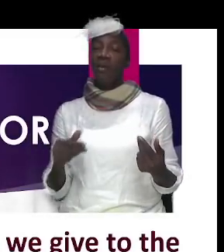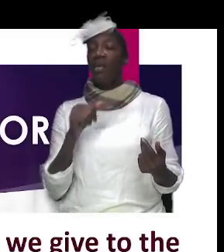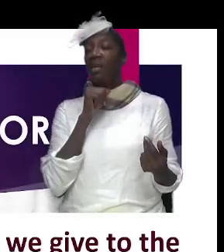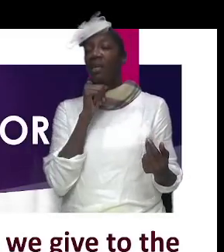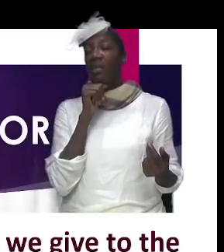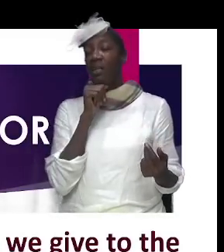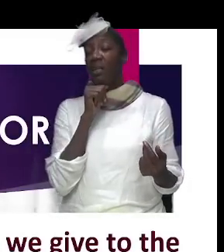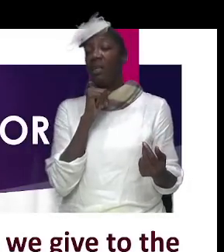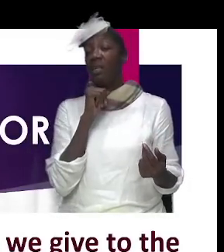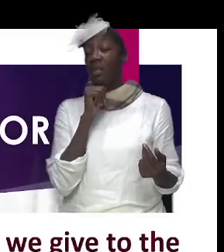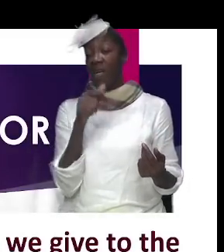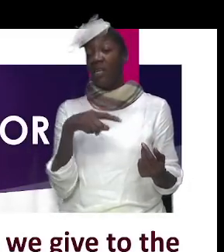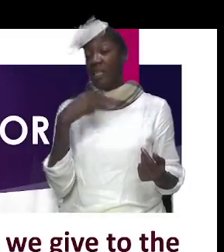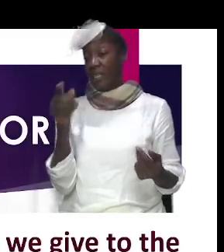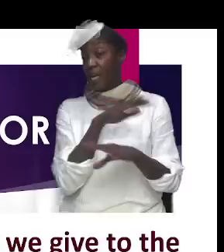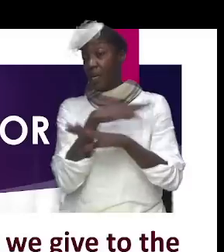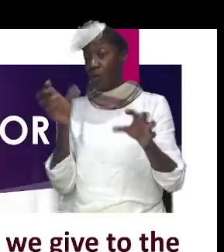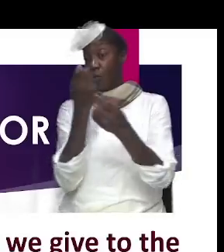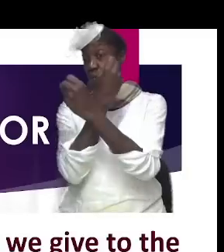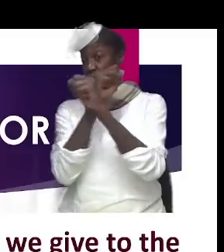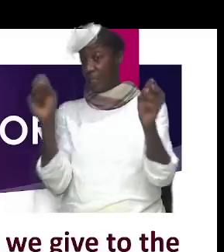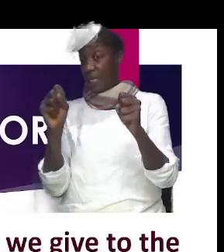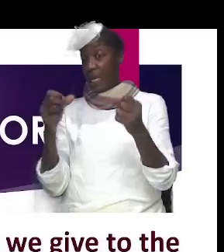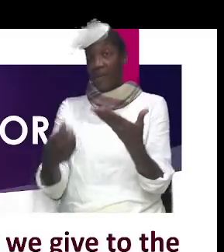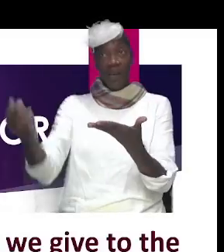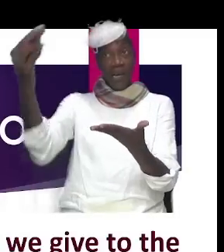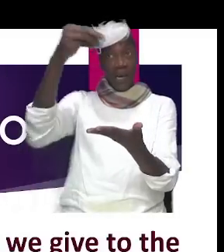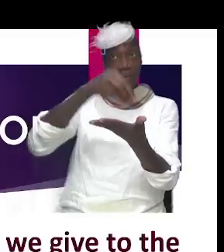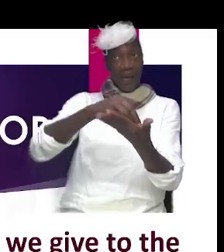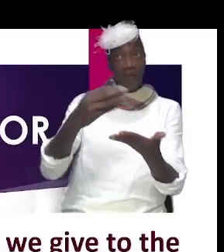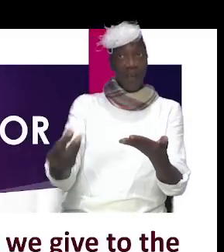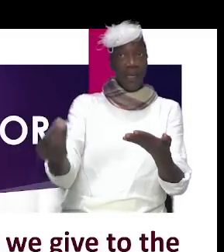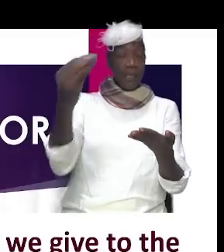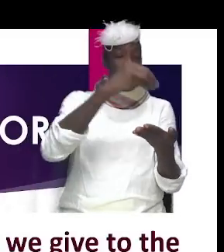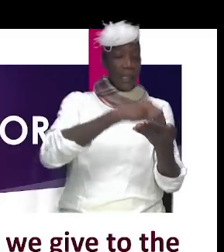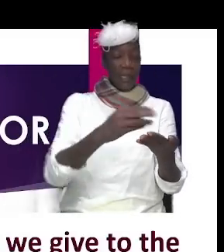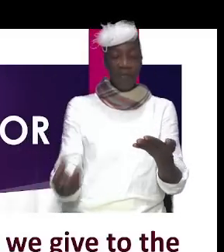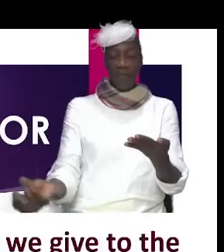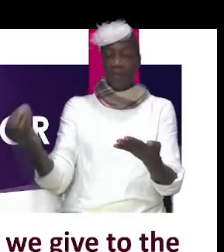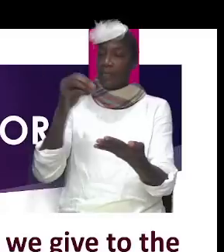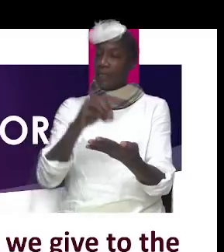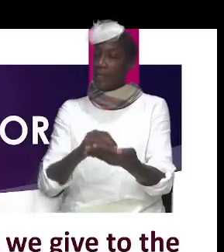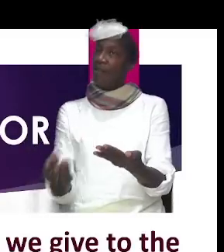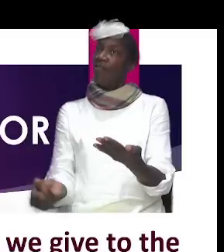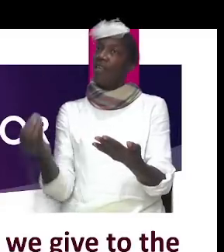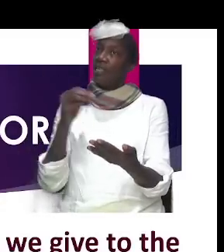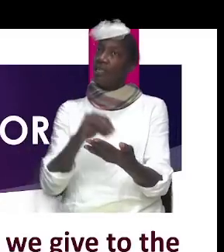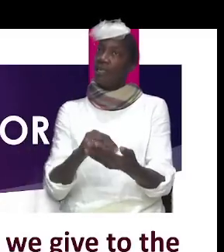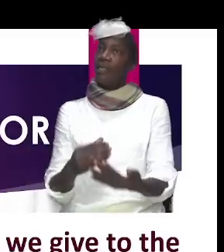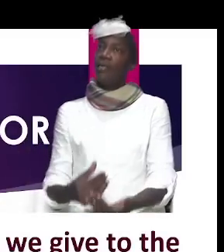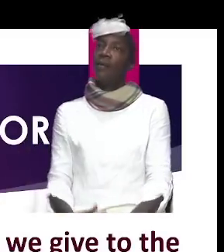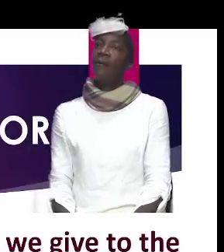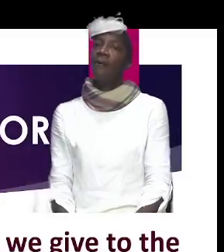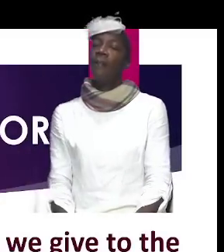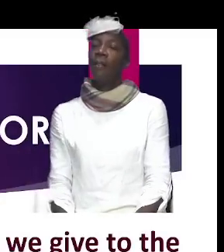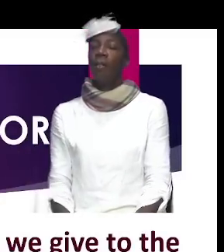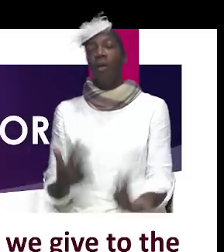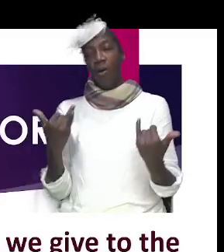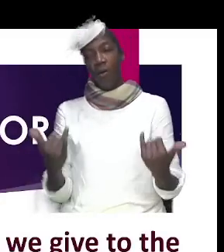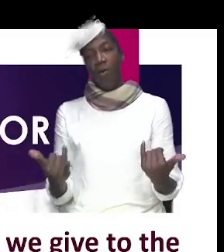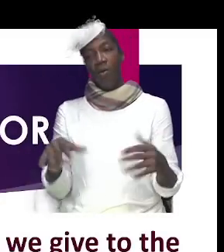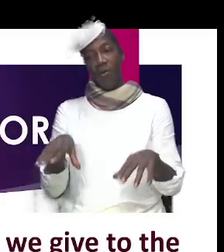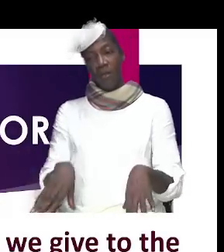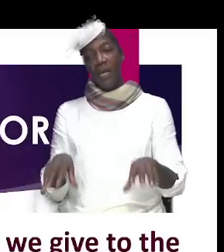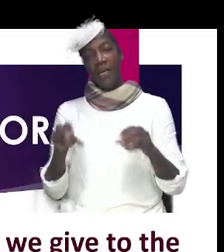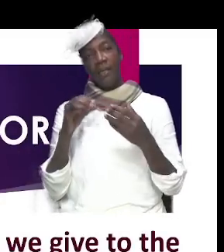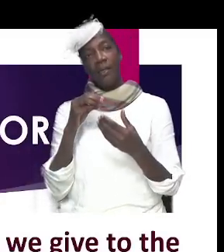don't invest. But as we invest and as we accumulate, how can that